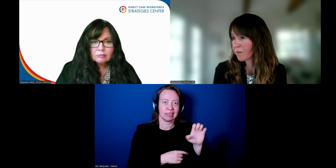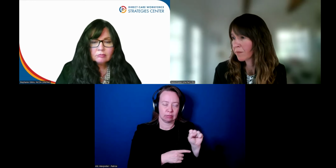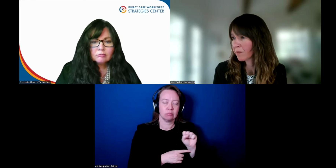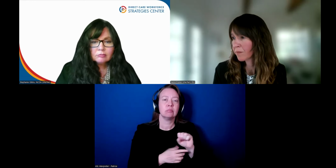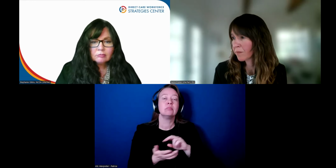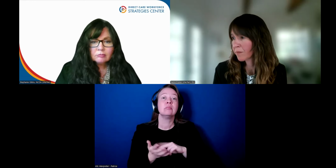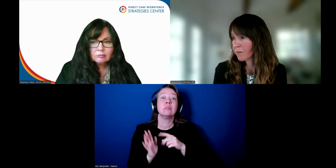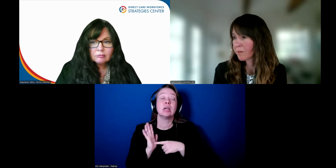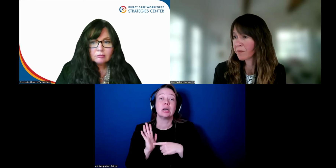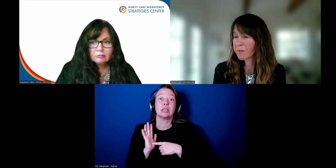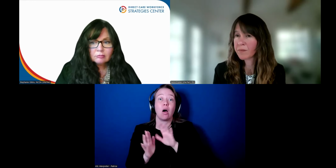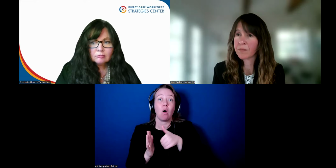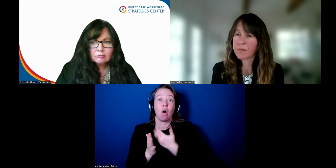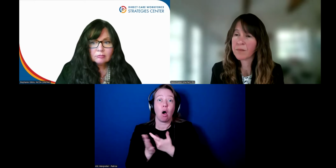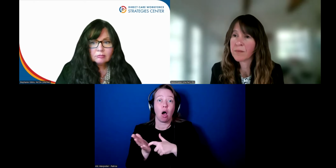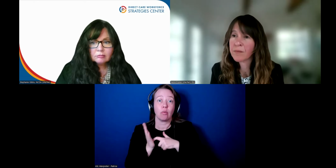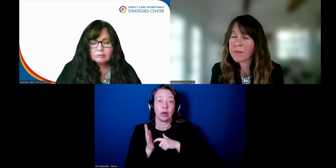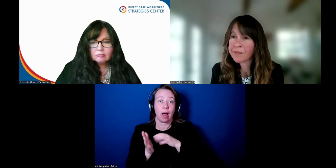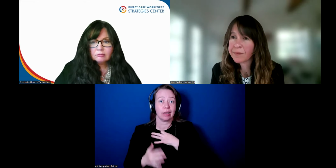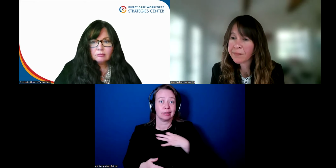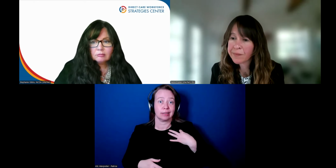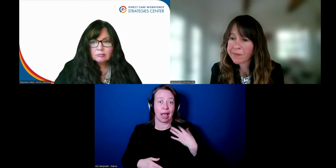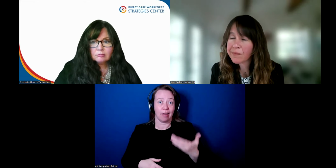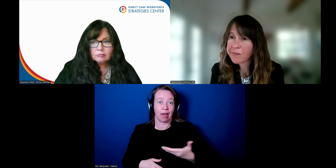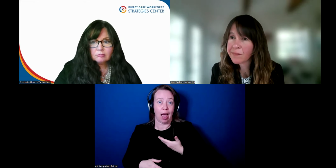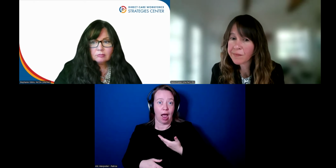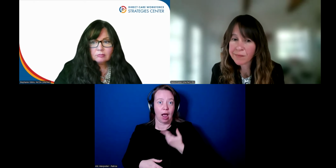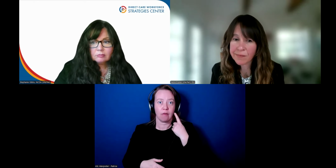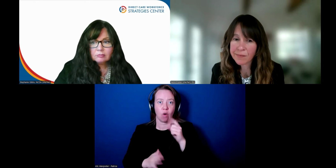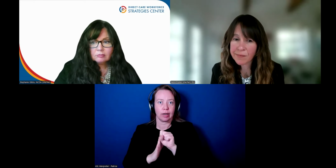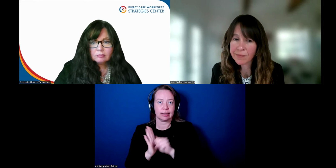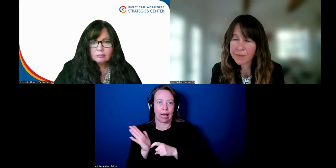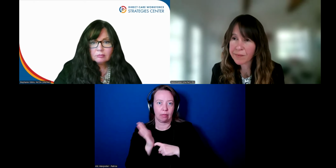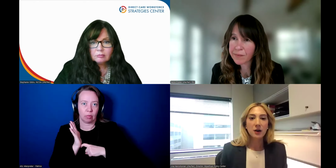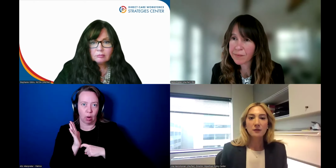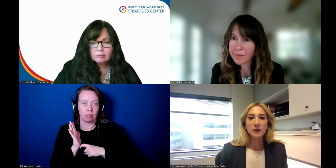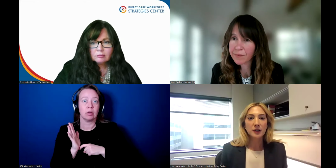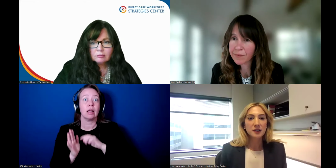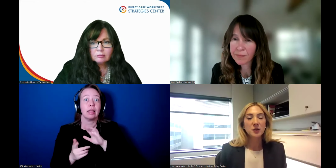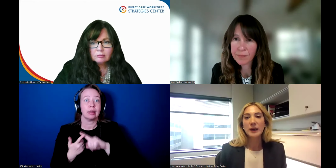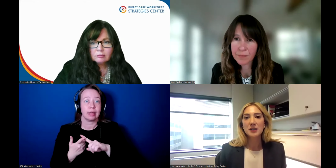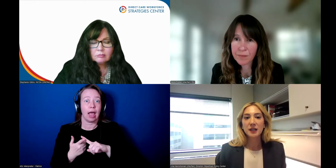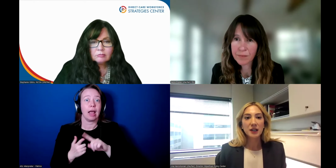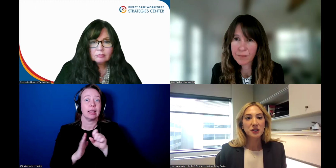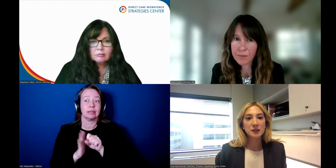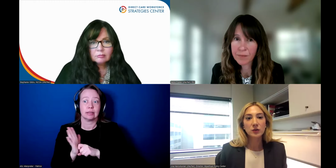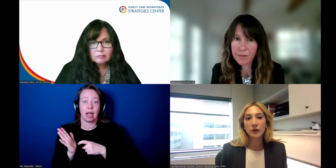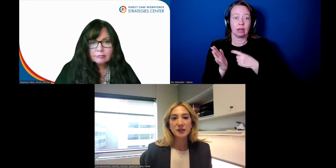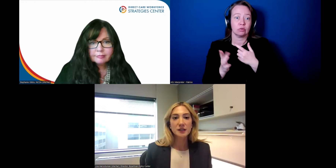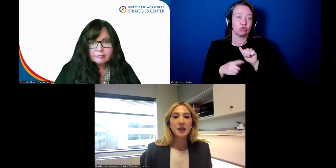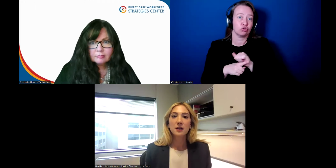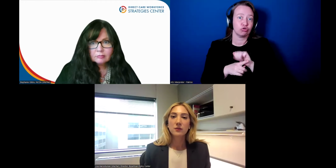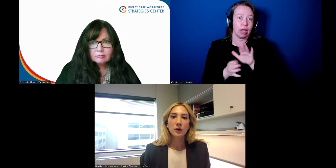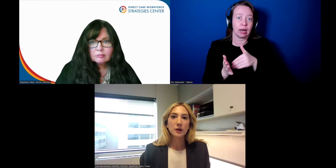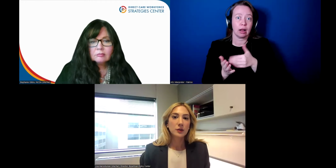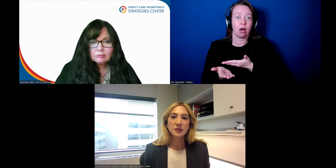health aides enroll in as a state requirement. And the state's training center could then offer continuing education